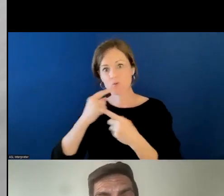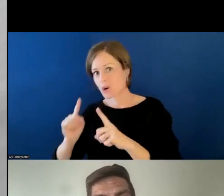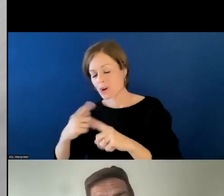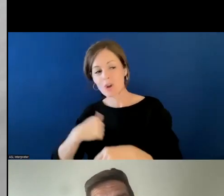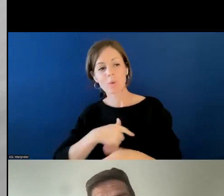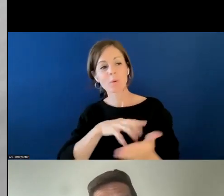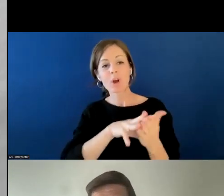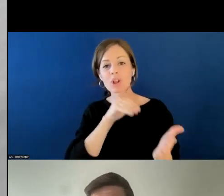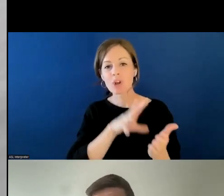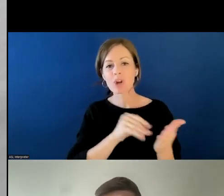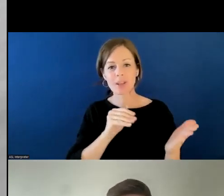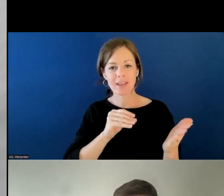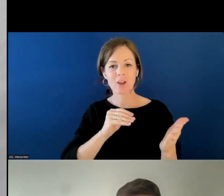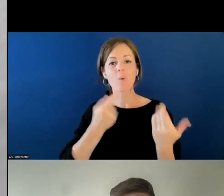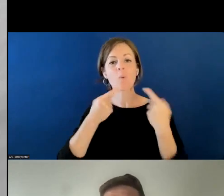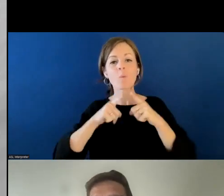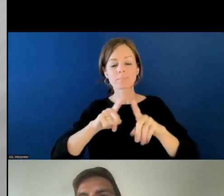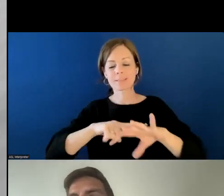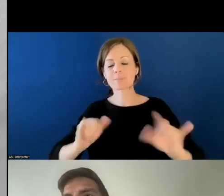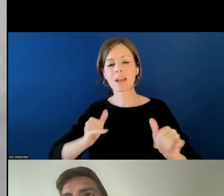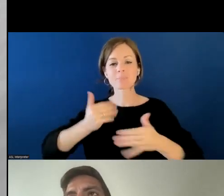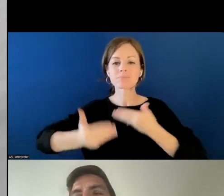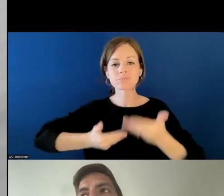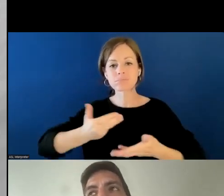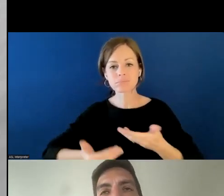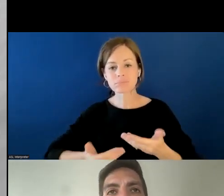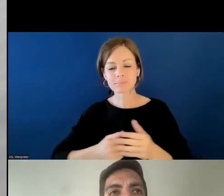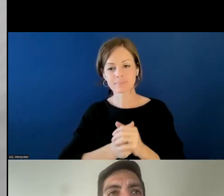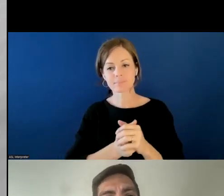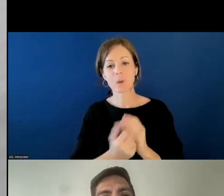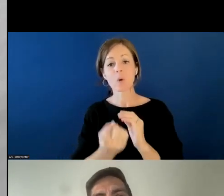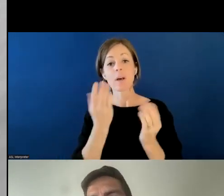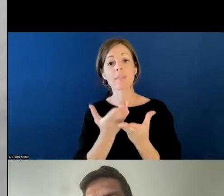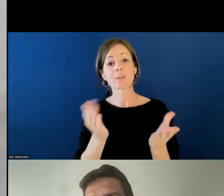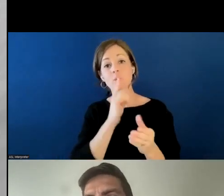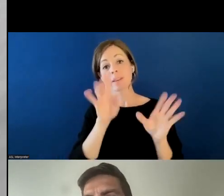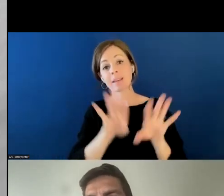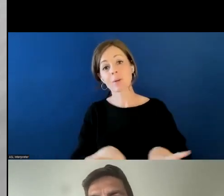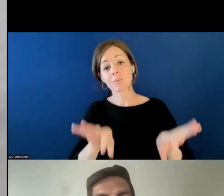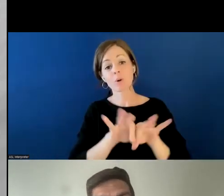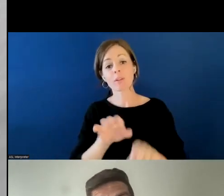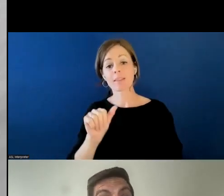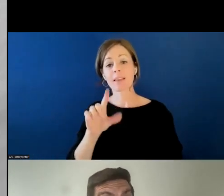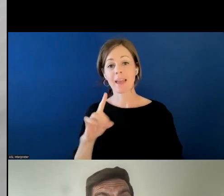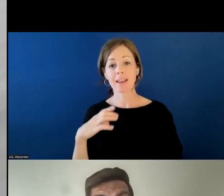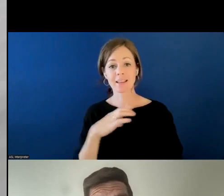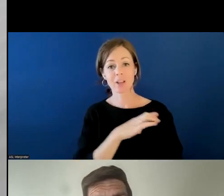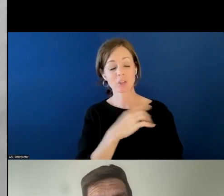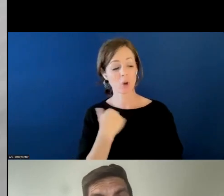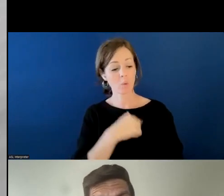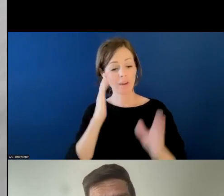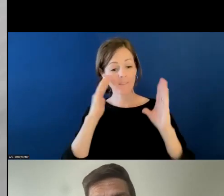along the way in general. One other thing that was really key for us, and here at the Ad Council, obviously, we focus